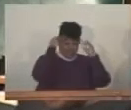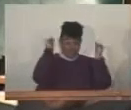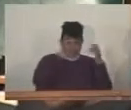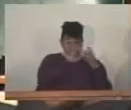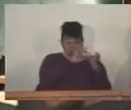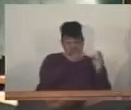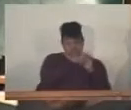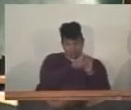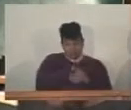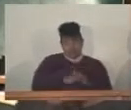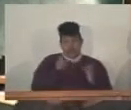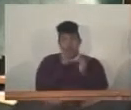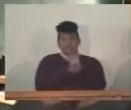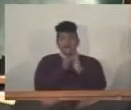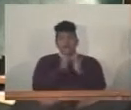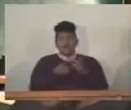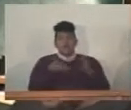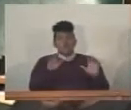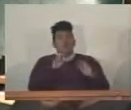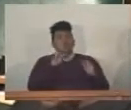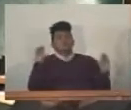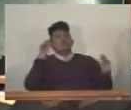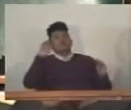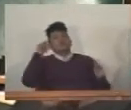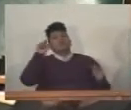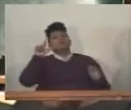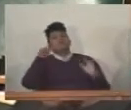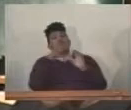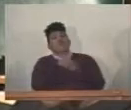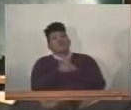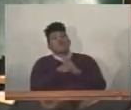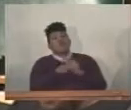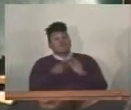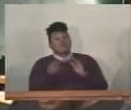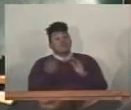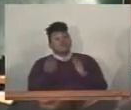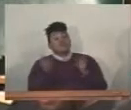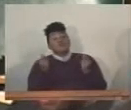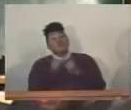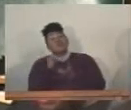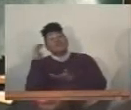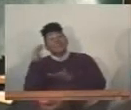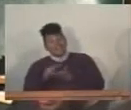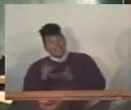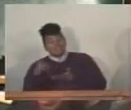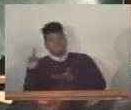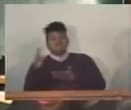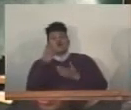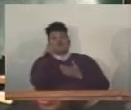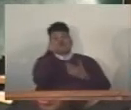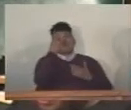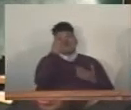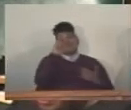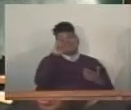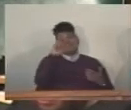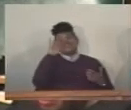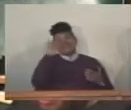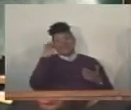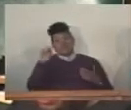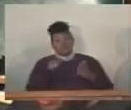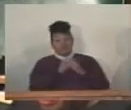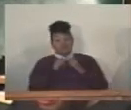their classification. The prosecution will have the discretion to decide whether to join any offenses, but the court